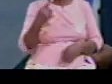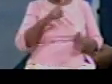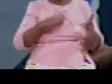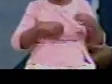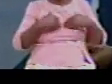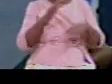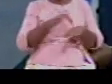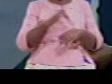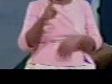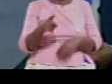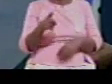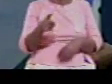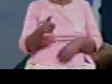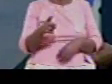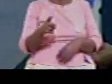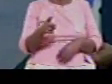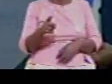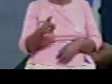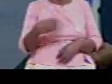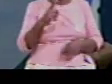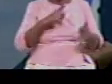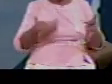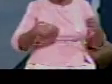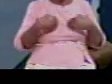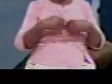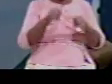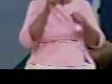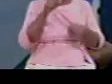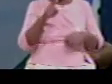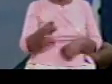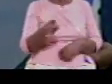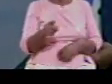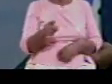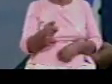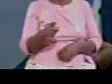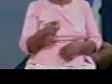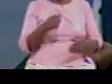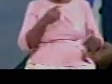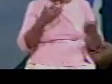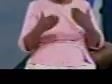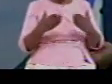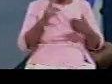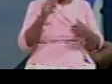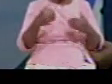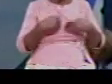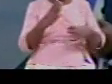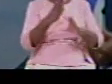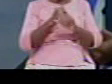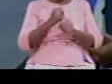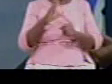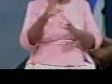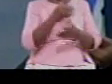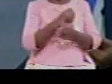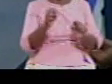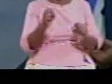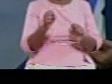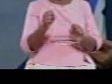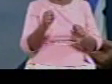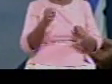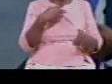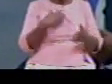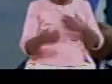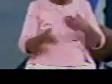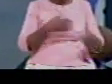you. The Lord has blessed you. Maybe he has given you salvation. Whatever you have received at